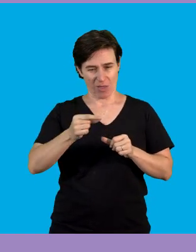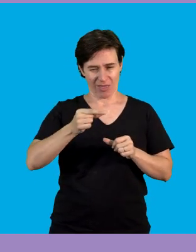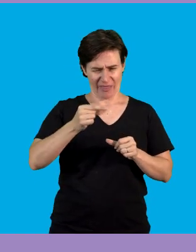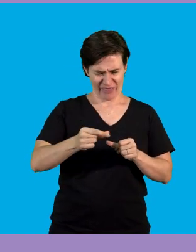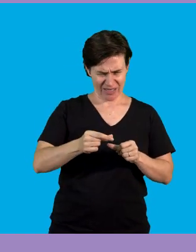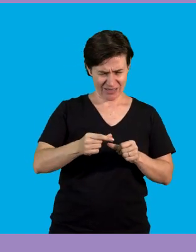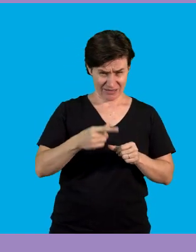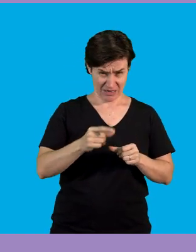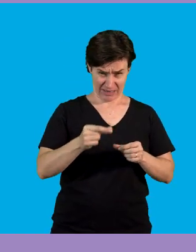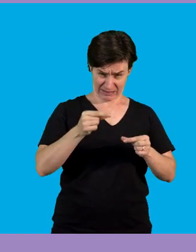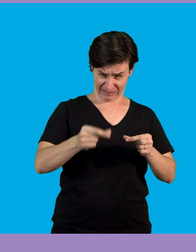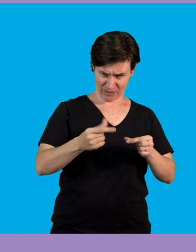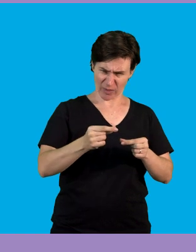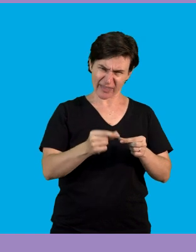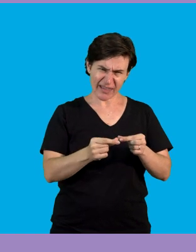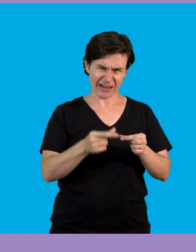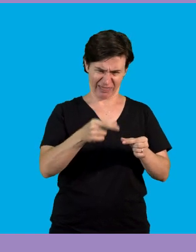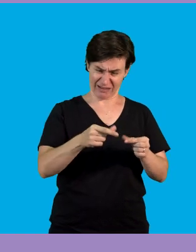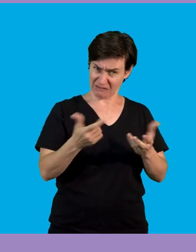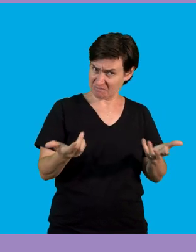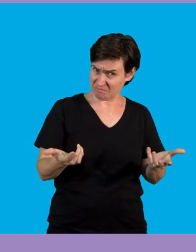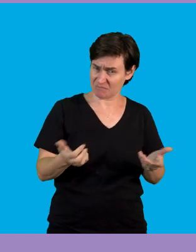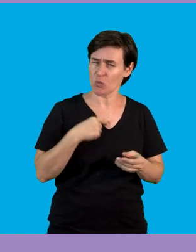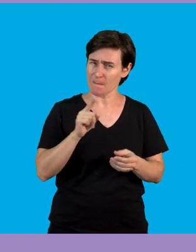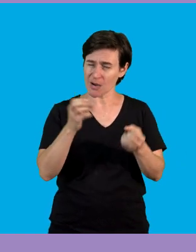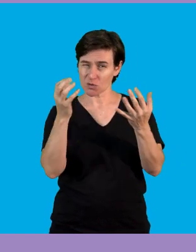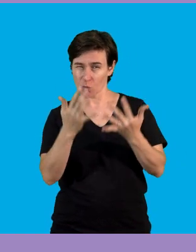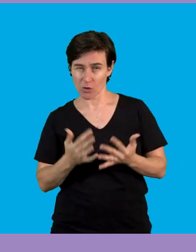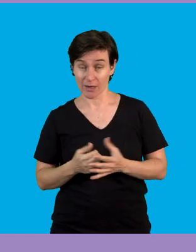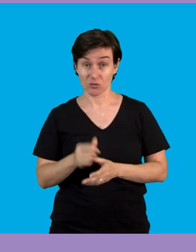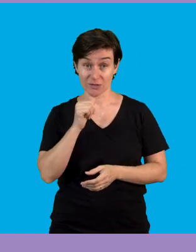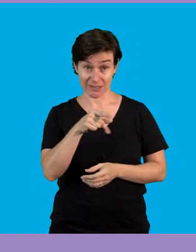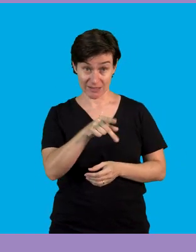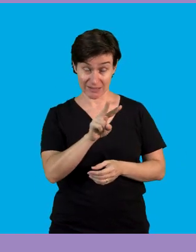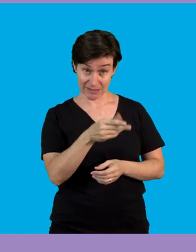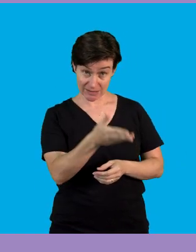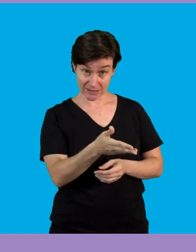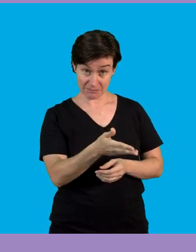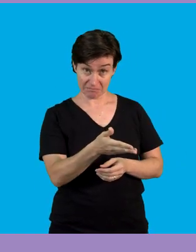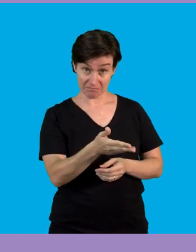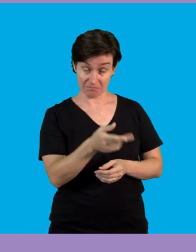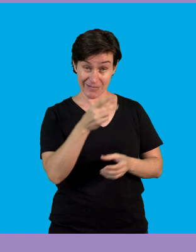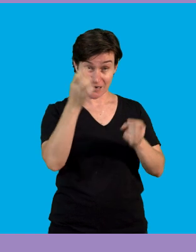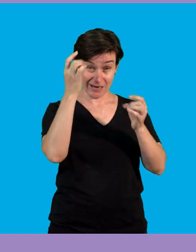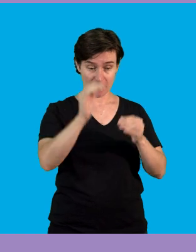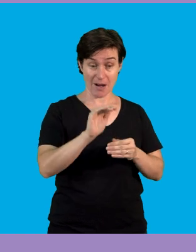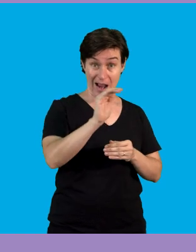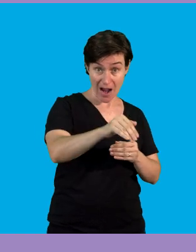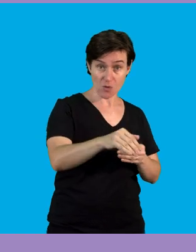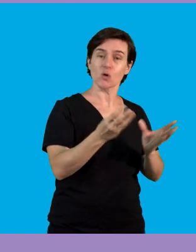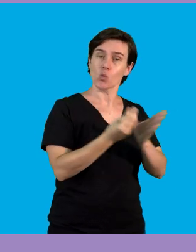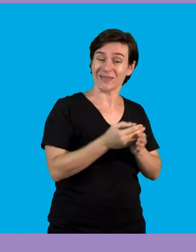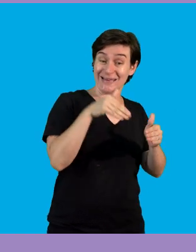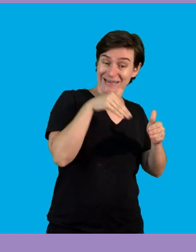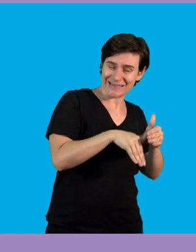thick this container is, because as it is stated there, we have been given the outer dimensions and